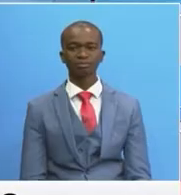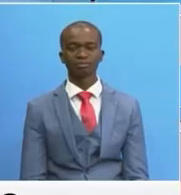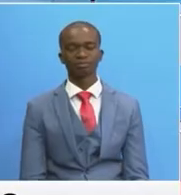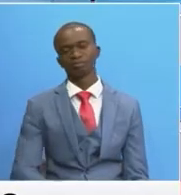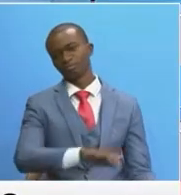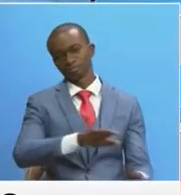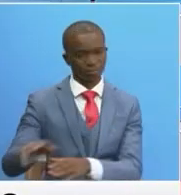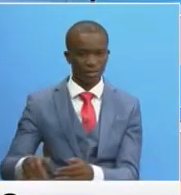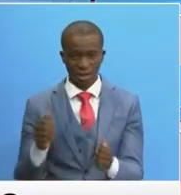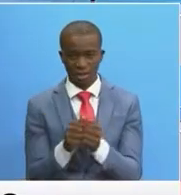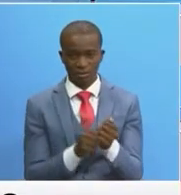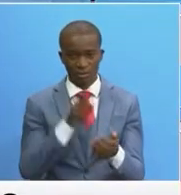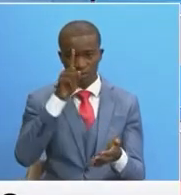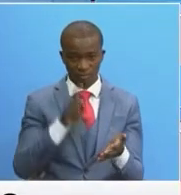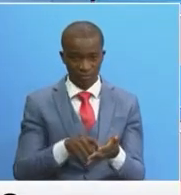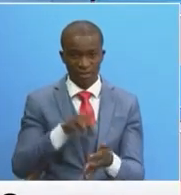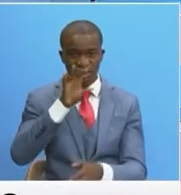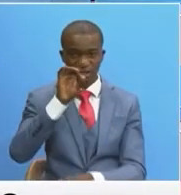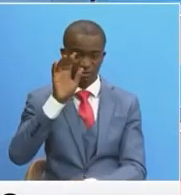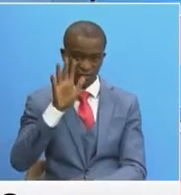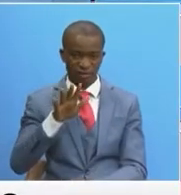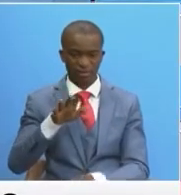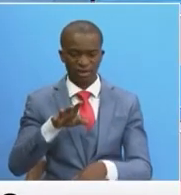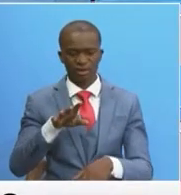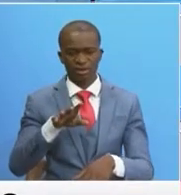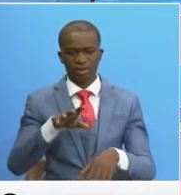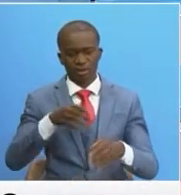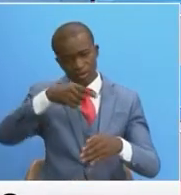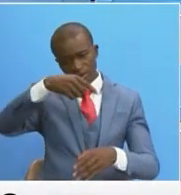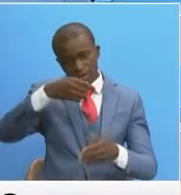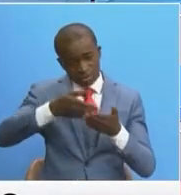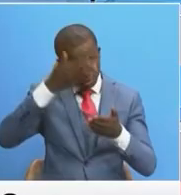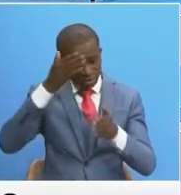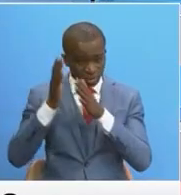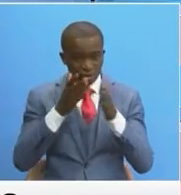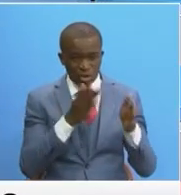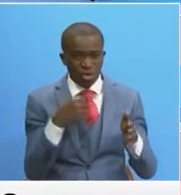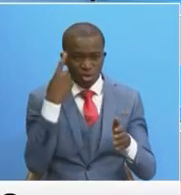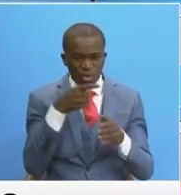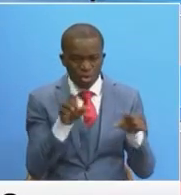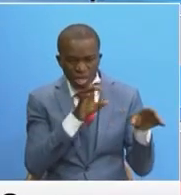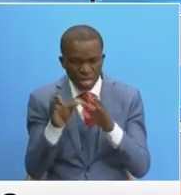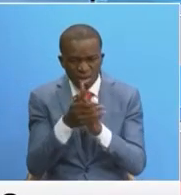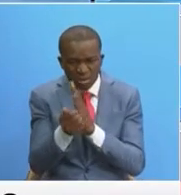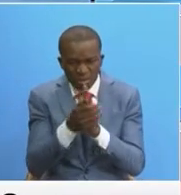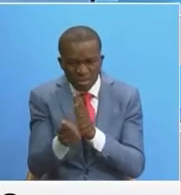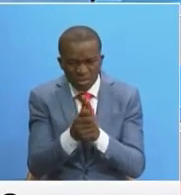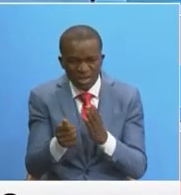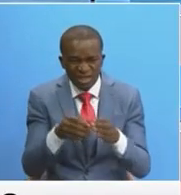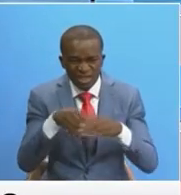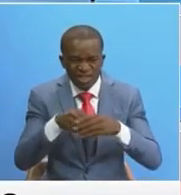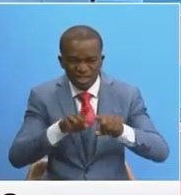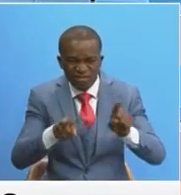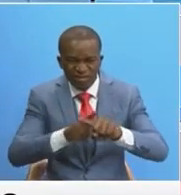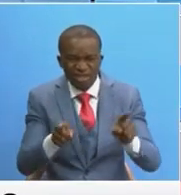About 1,085 students who underwent training in various life skills at Lukashi Trades Training Institute